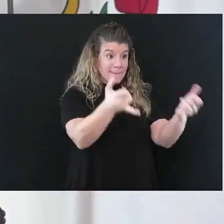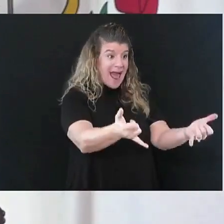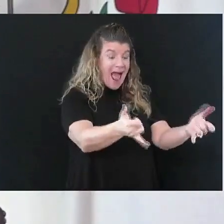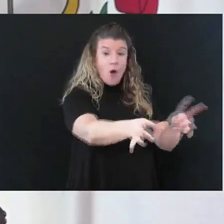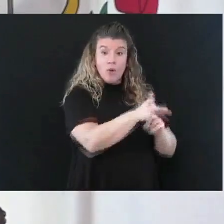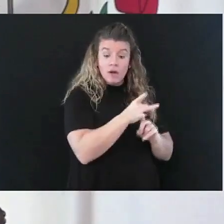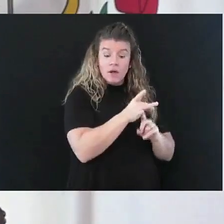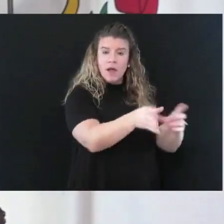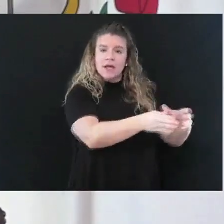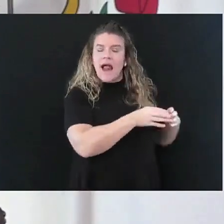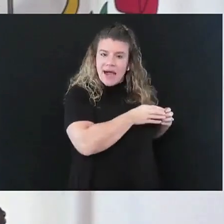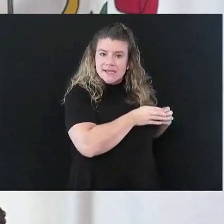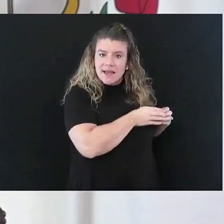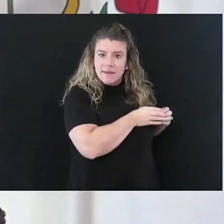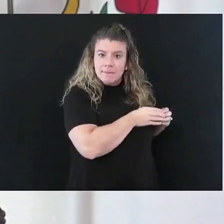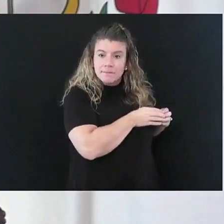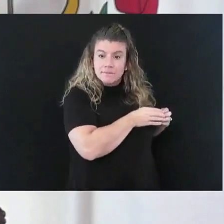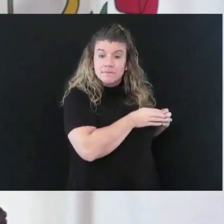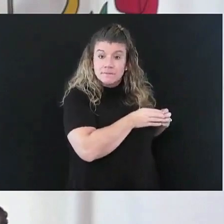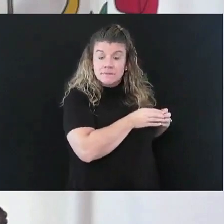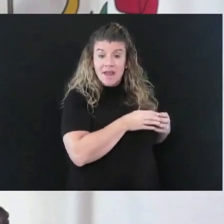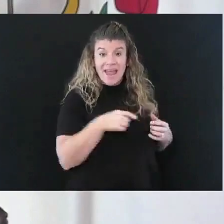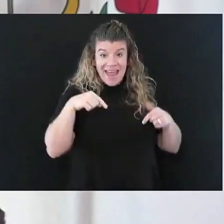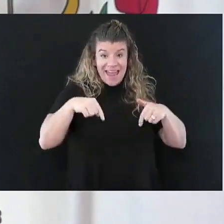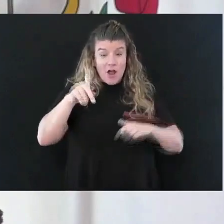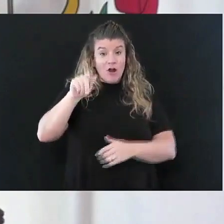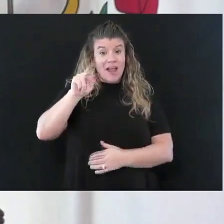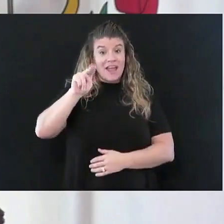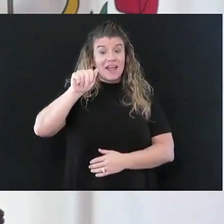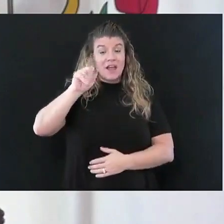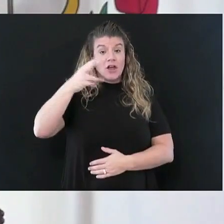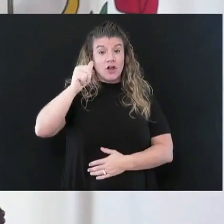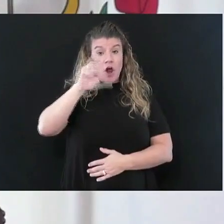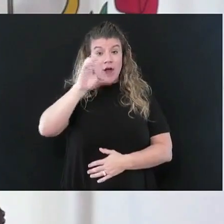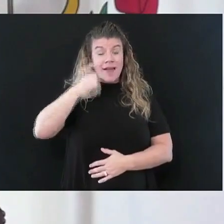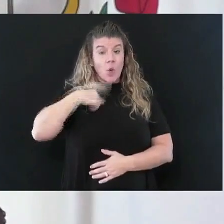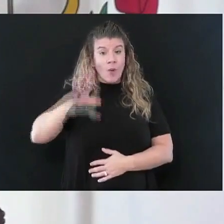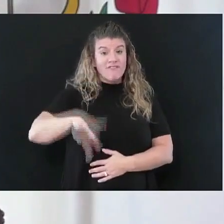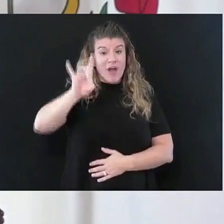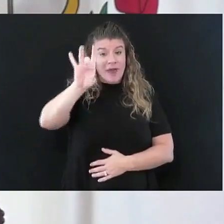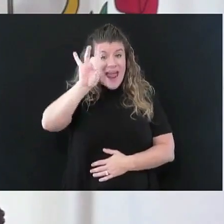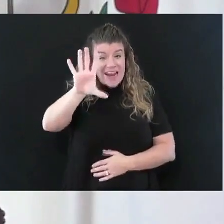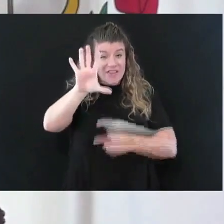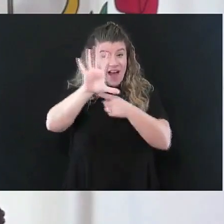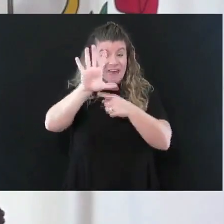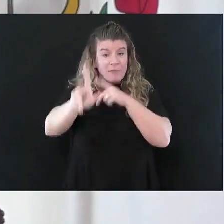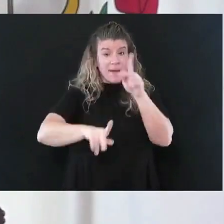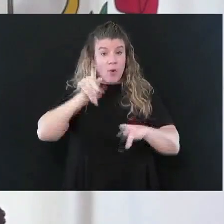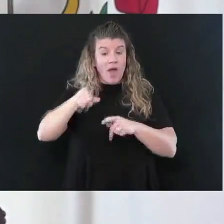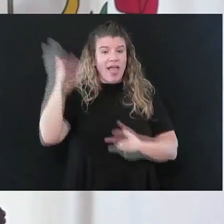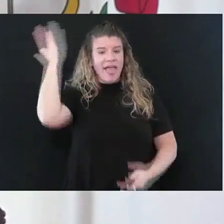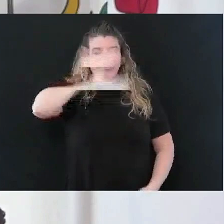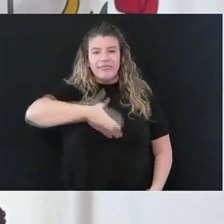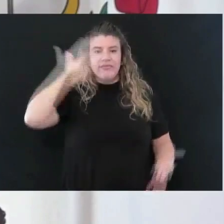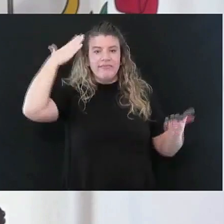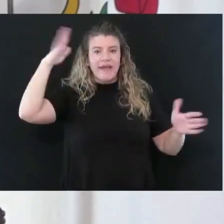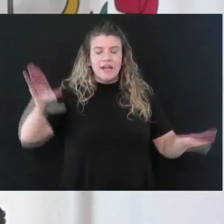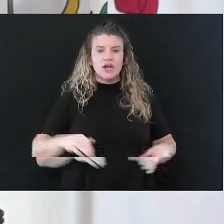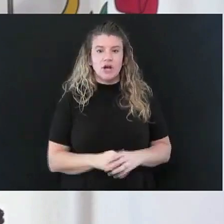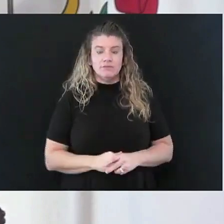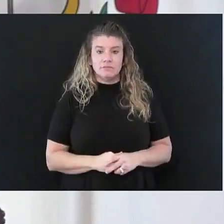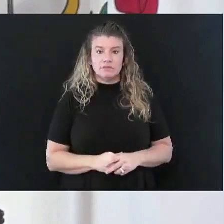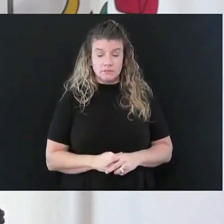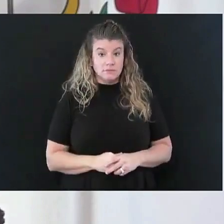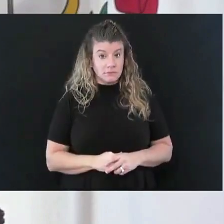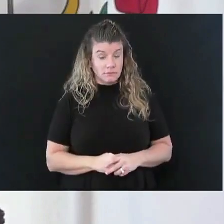found 85 in 1 week in Kanawha County. 85 people that didn't have any idea. I think that's